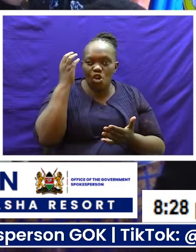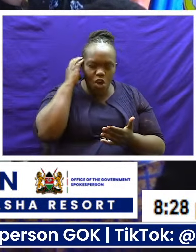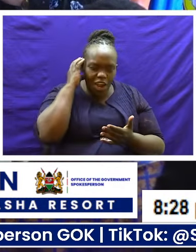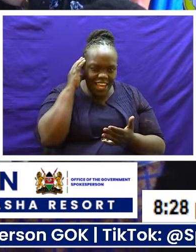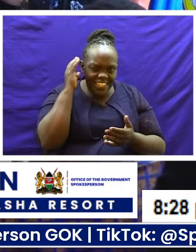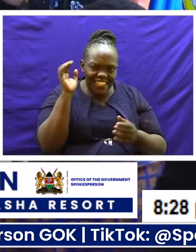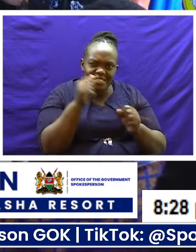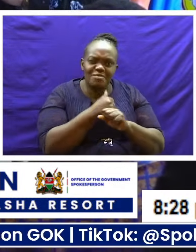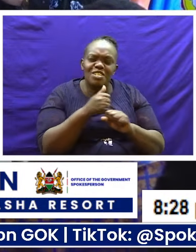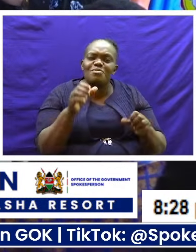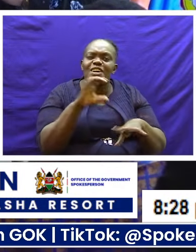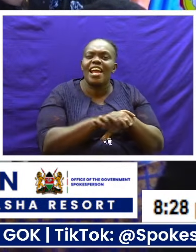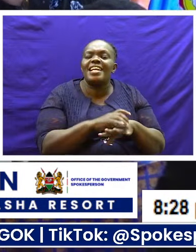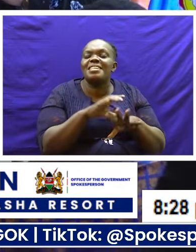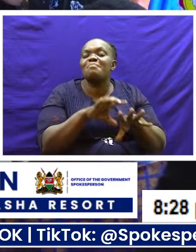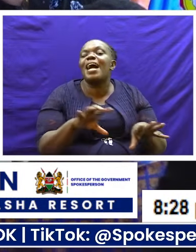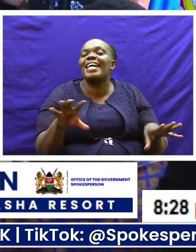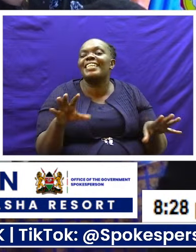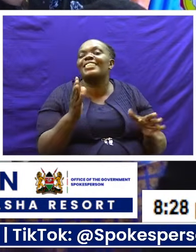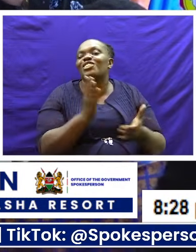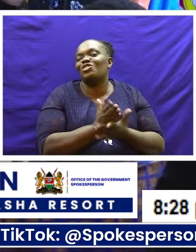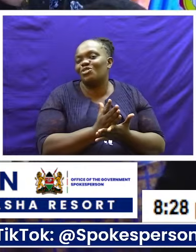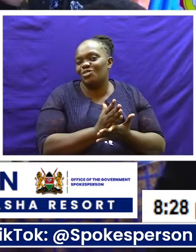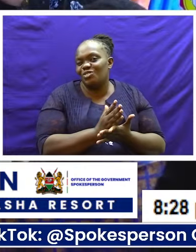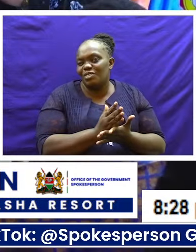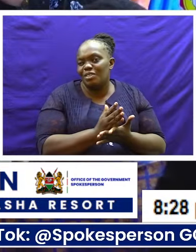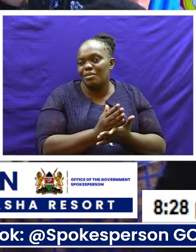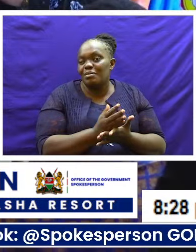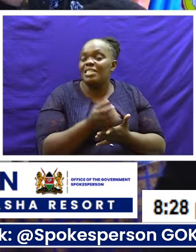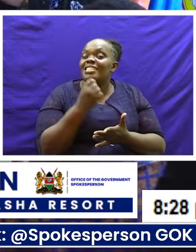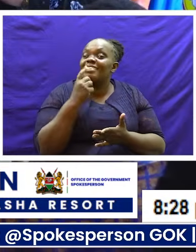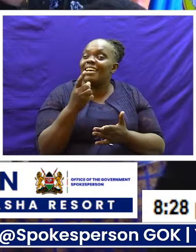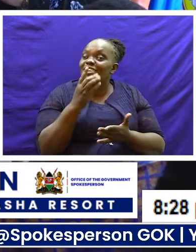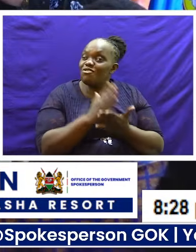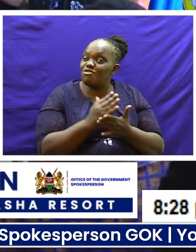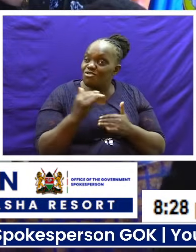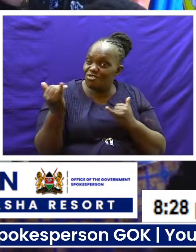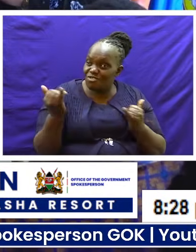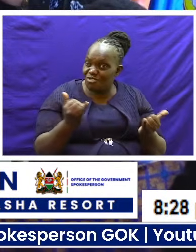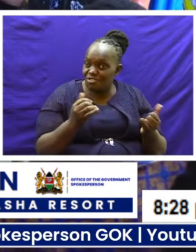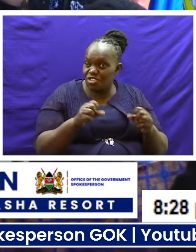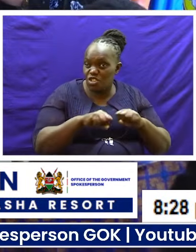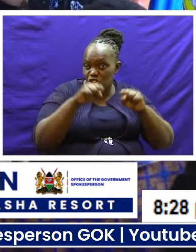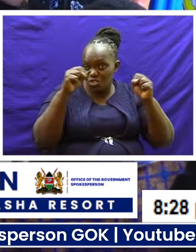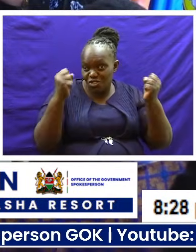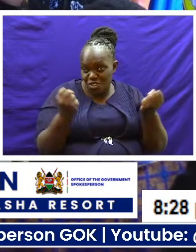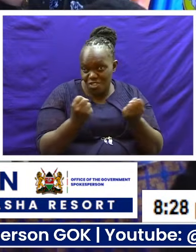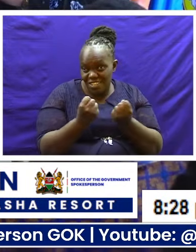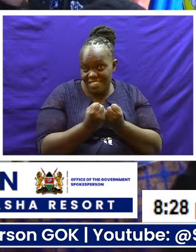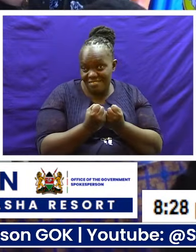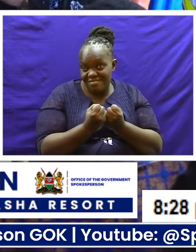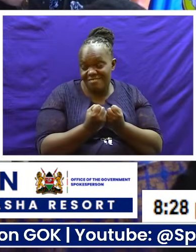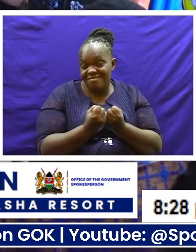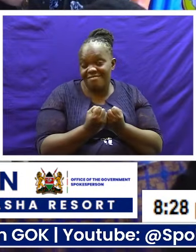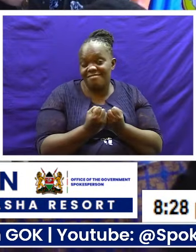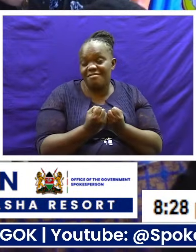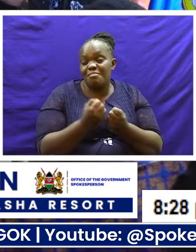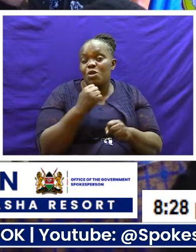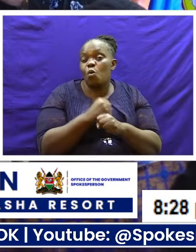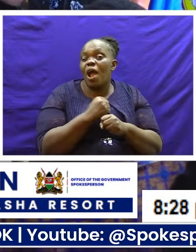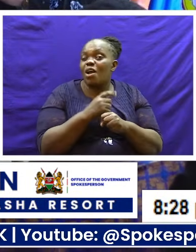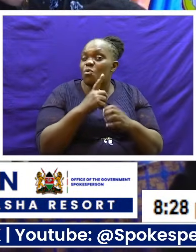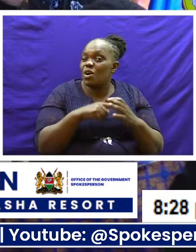a market. Like I said in my introduction, I did sociology. Yes. And when I was doing